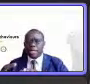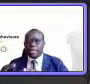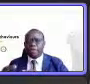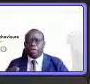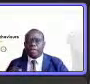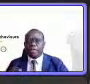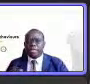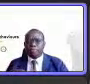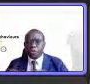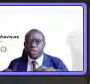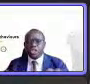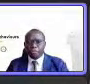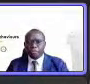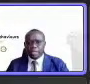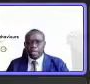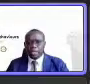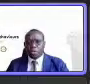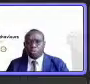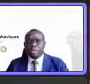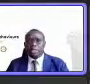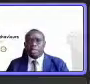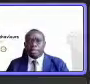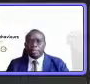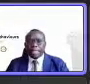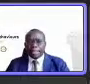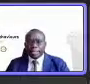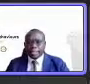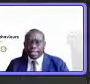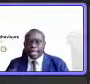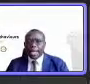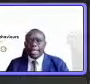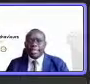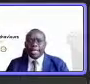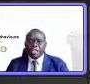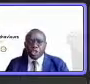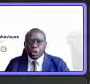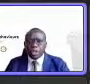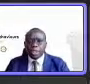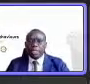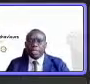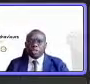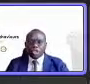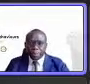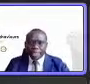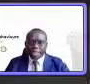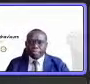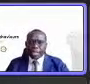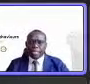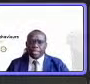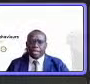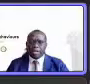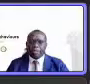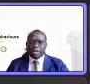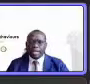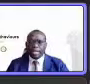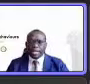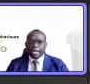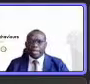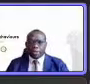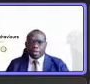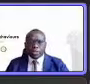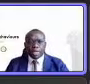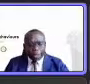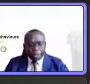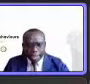around. And therefore you find that most traffic or the airlines that enjoy or dominate market in Africa